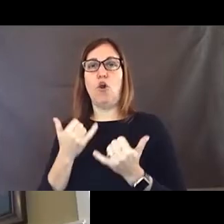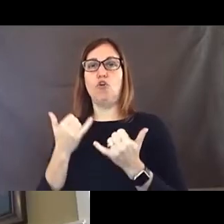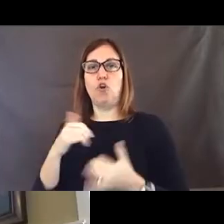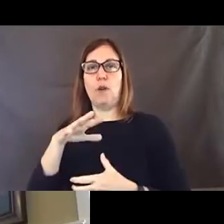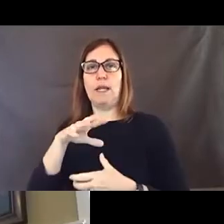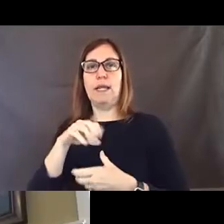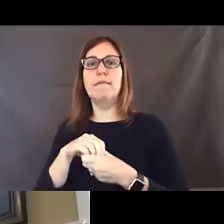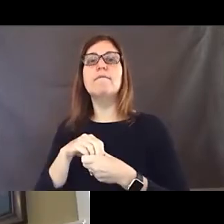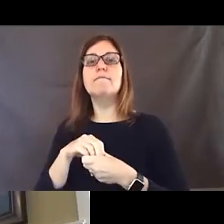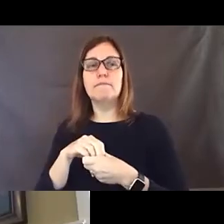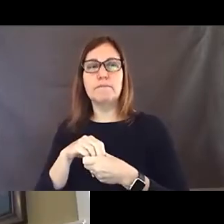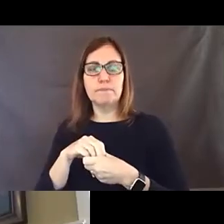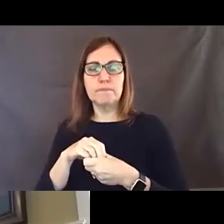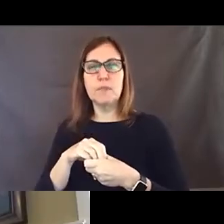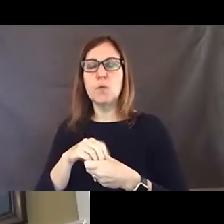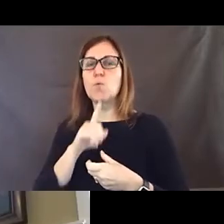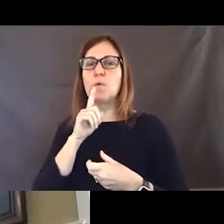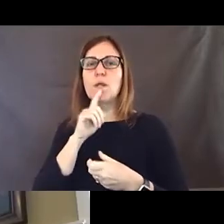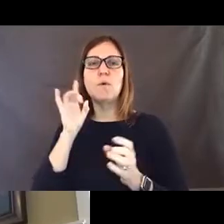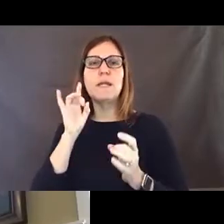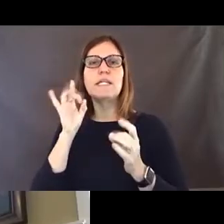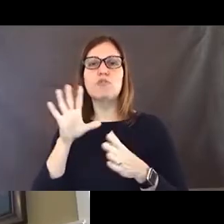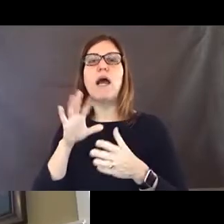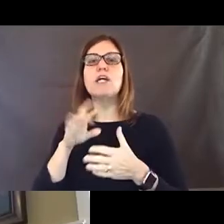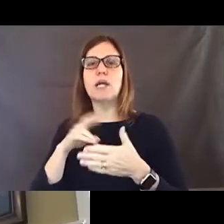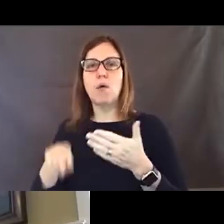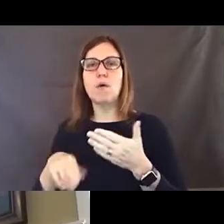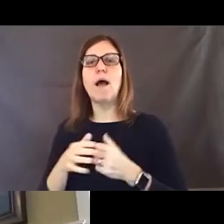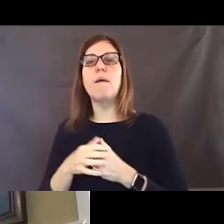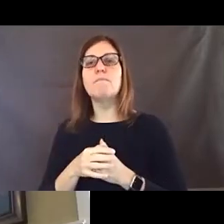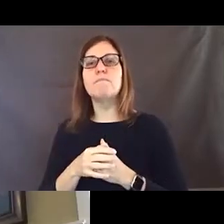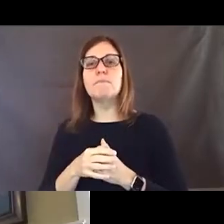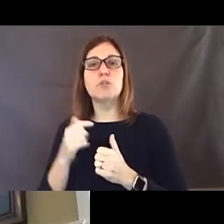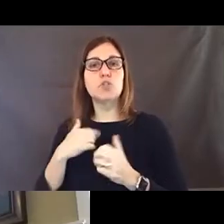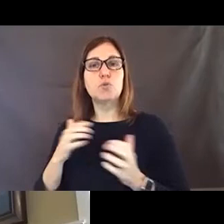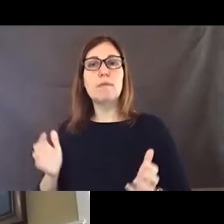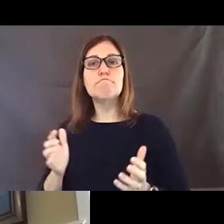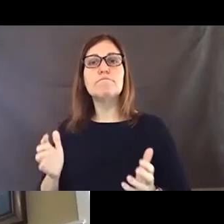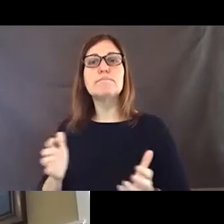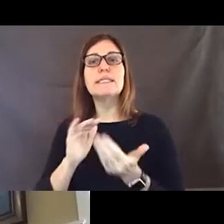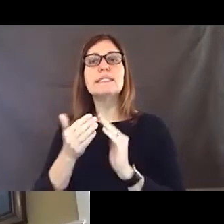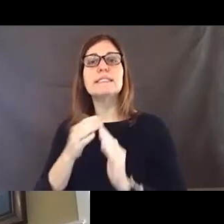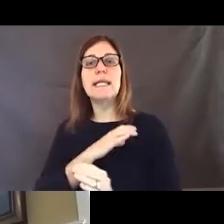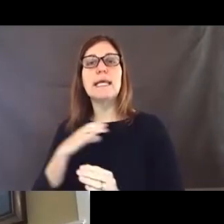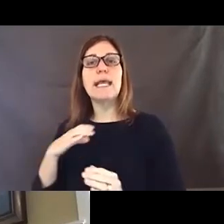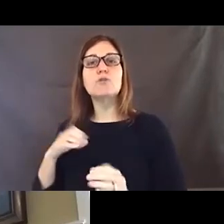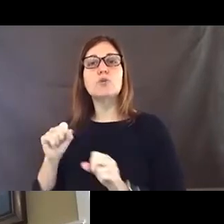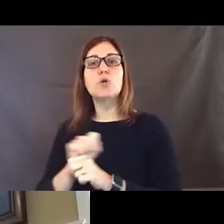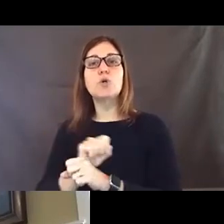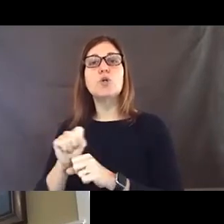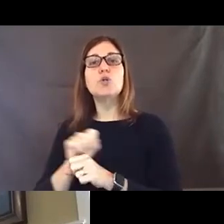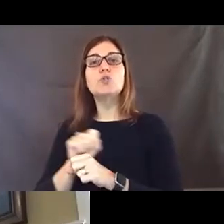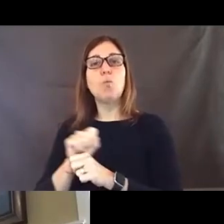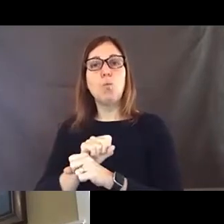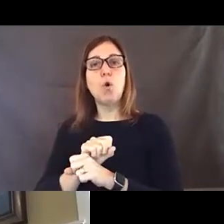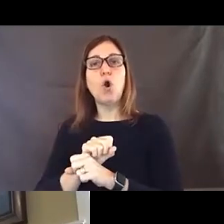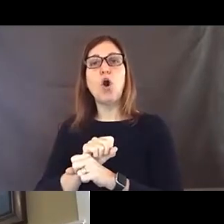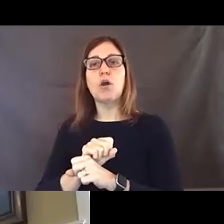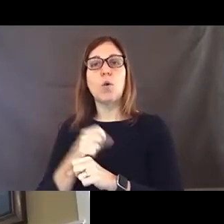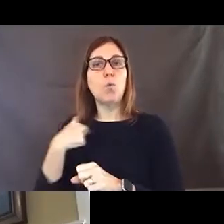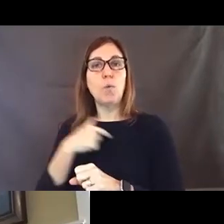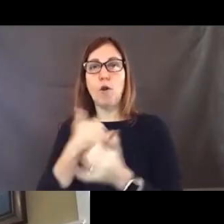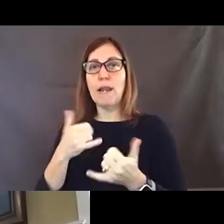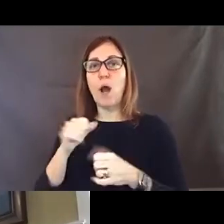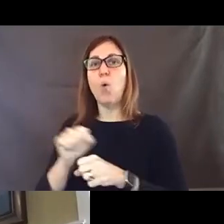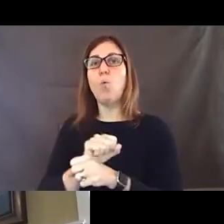a tragic outcome. So I implore City Council to work alongside us. We are currently working on a petition.